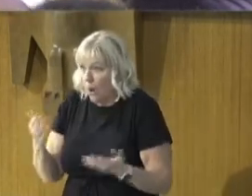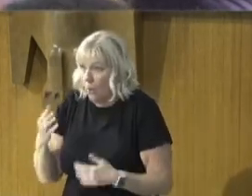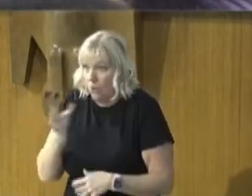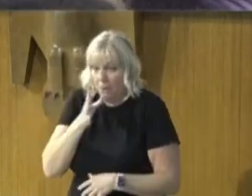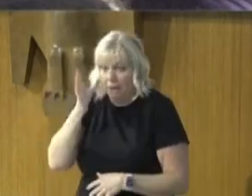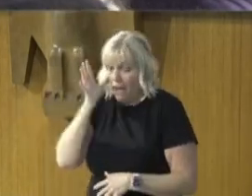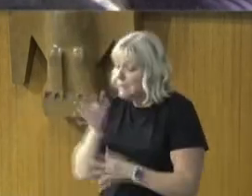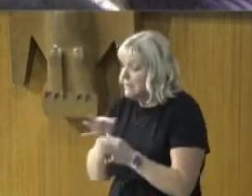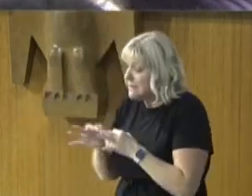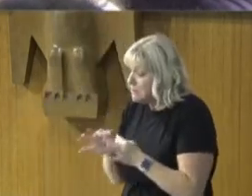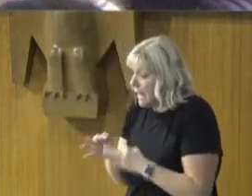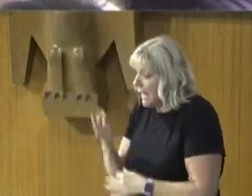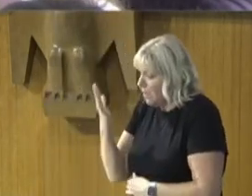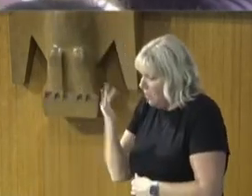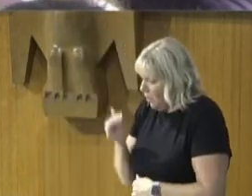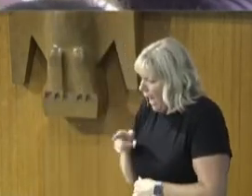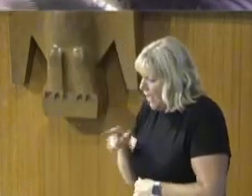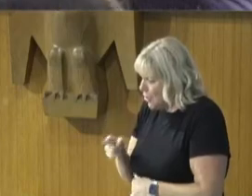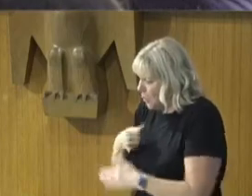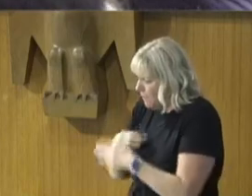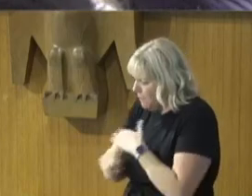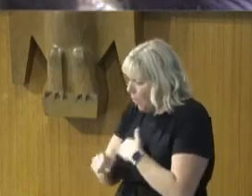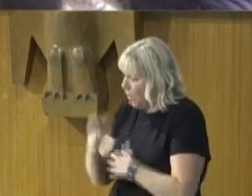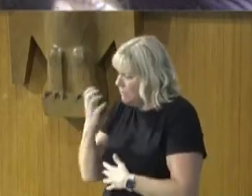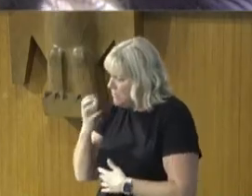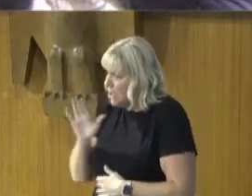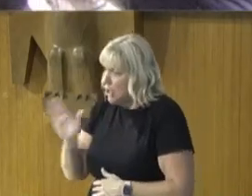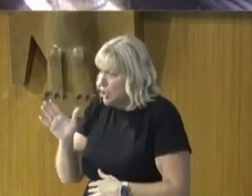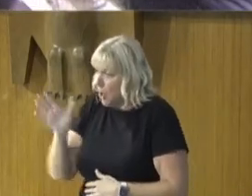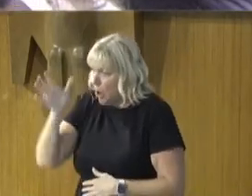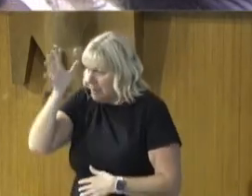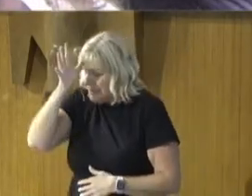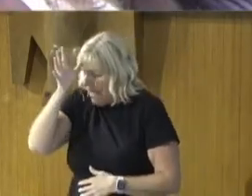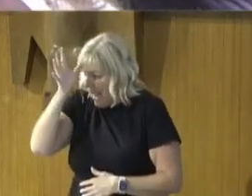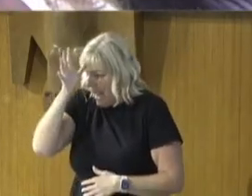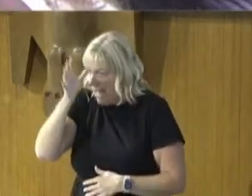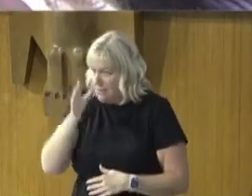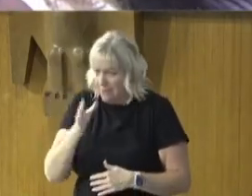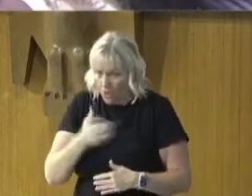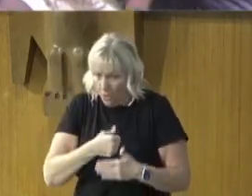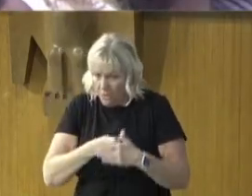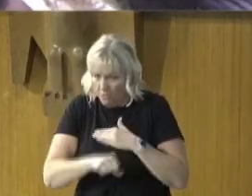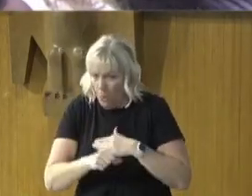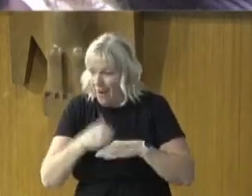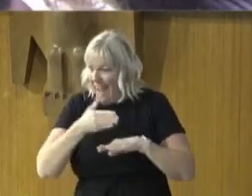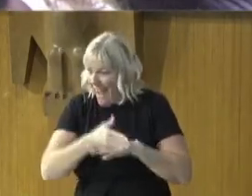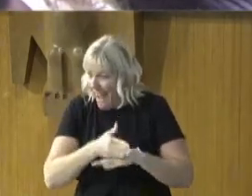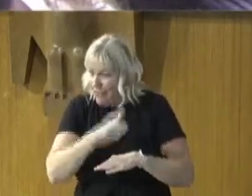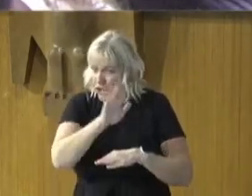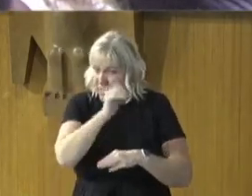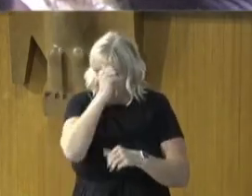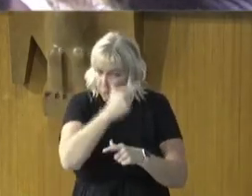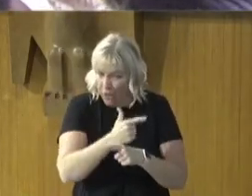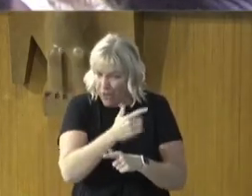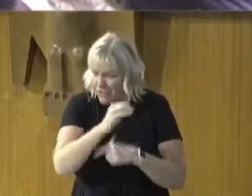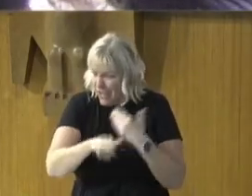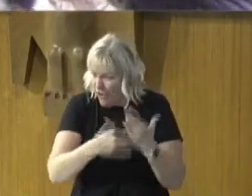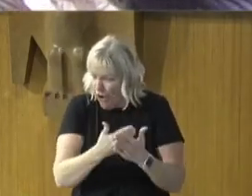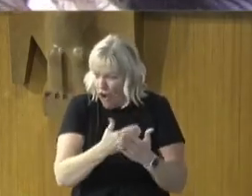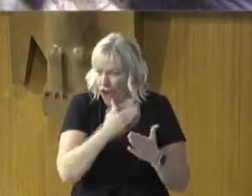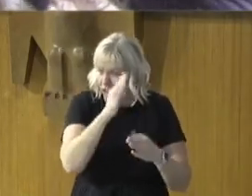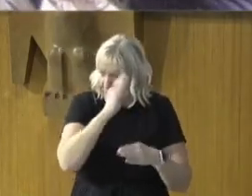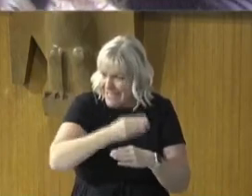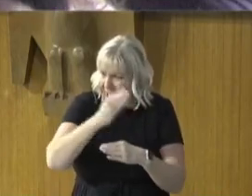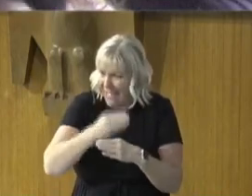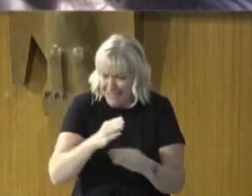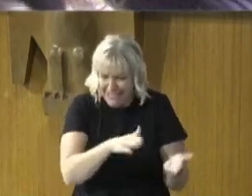how she was born to a man who was only conceived after all three of his brothers and all of their sons died in